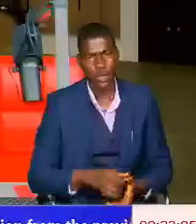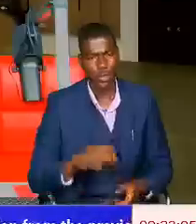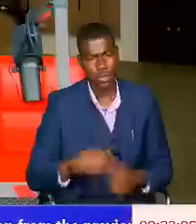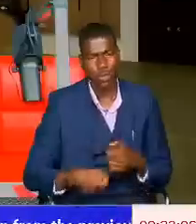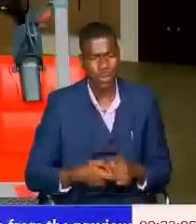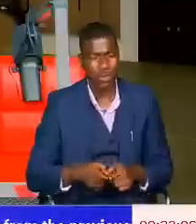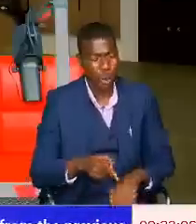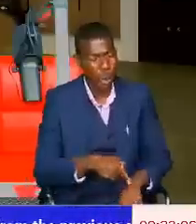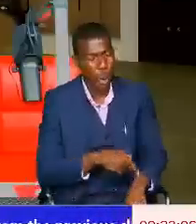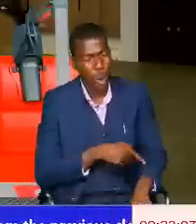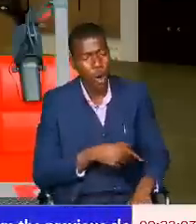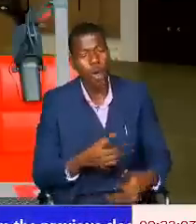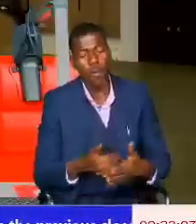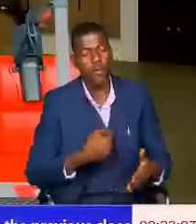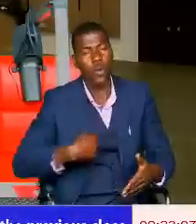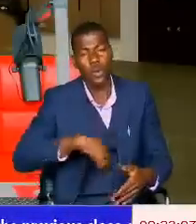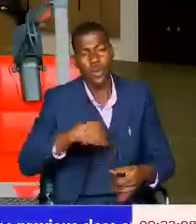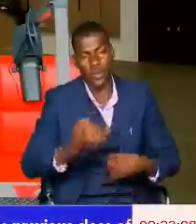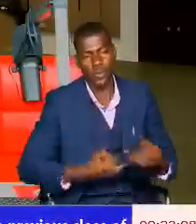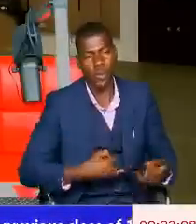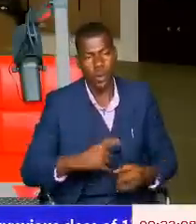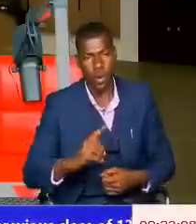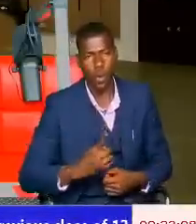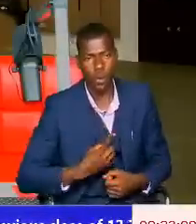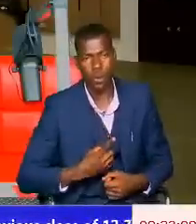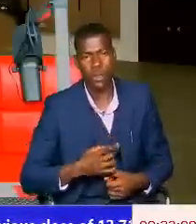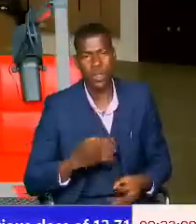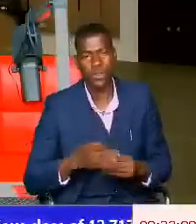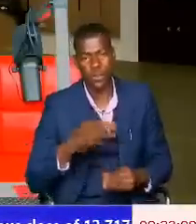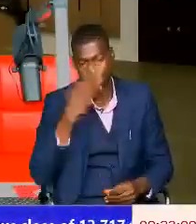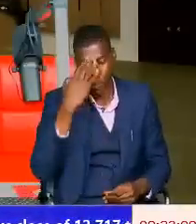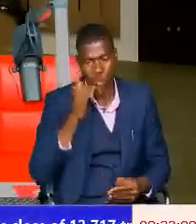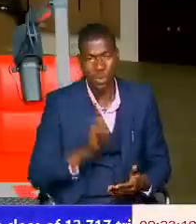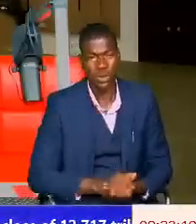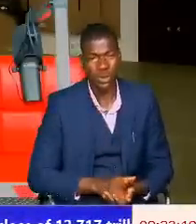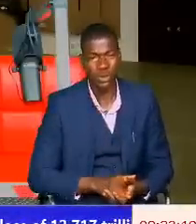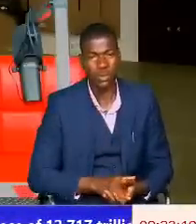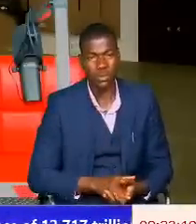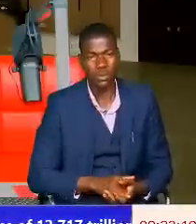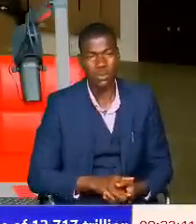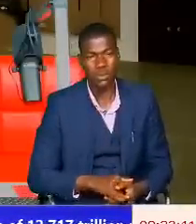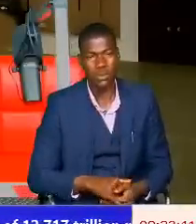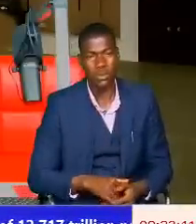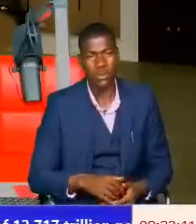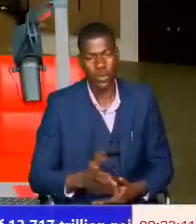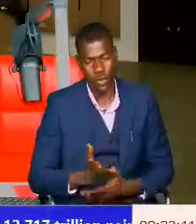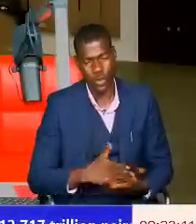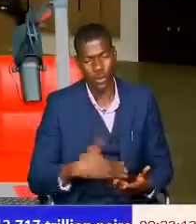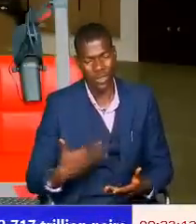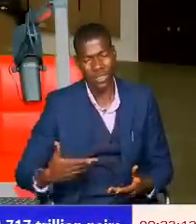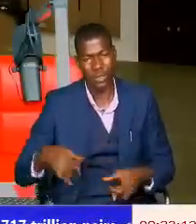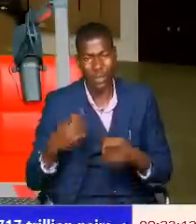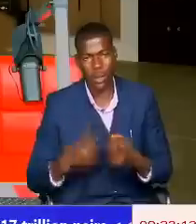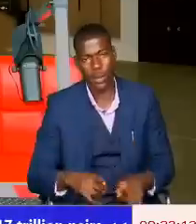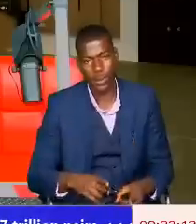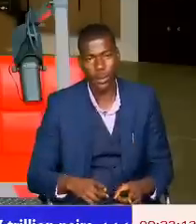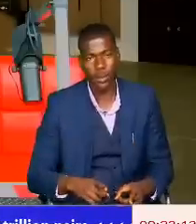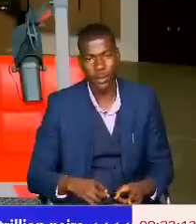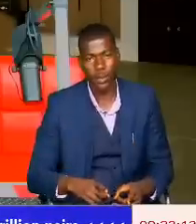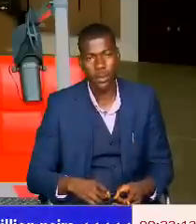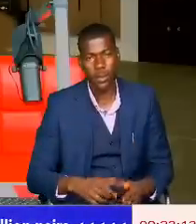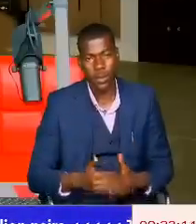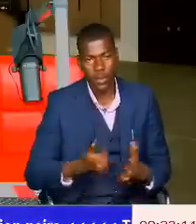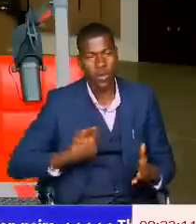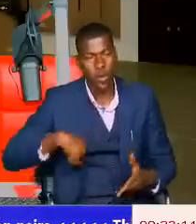before we invite una come studio. If una no say some kind development don't happen before